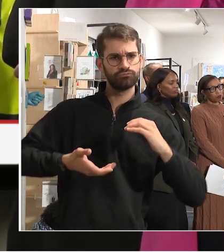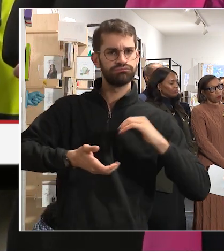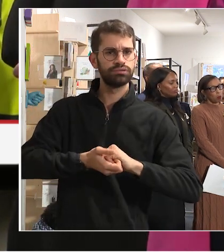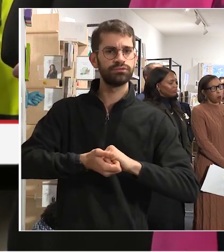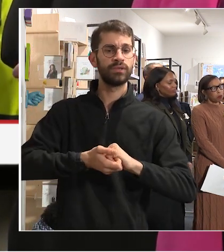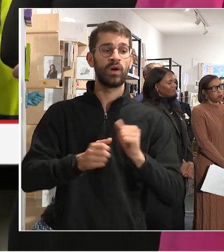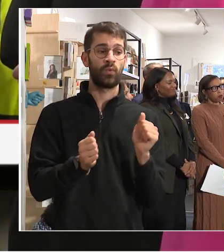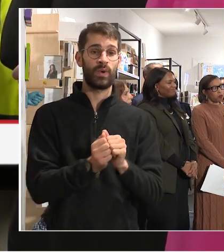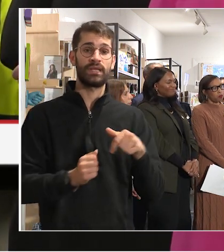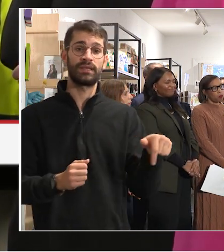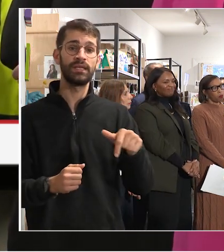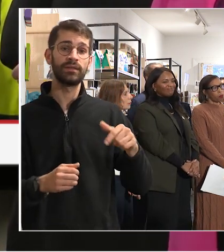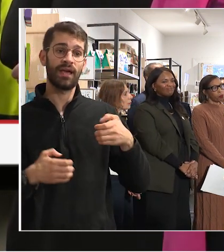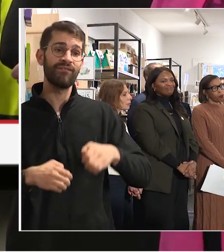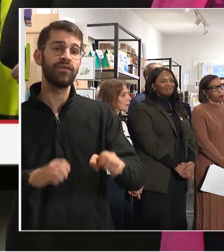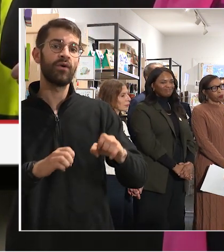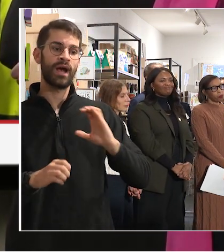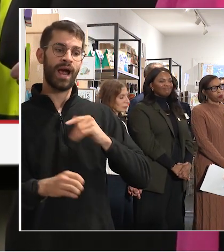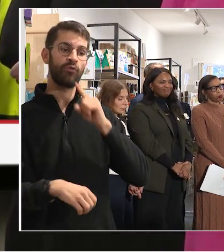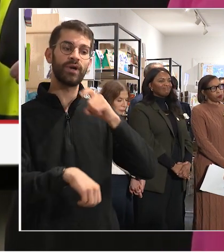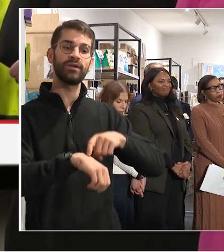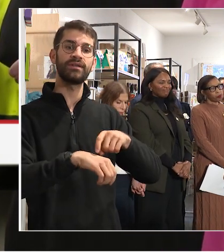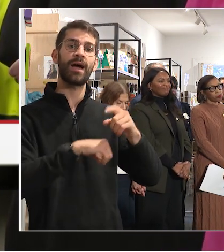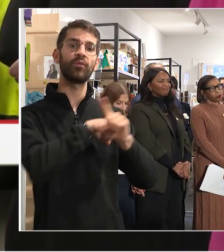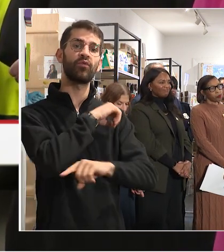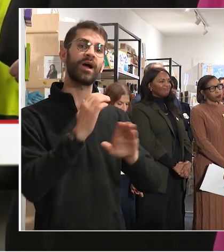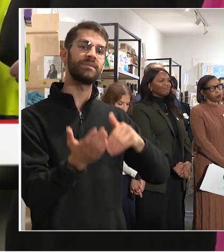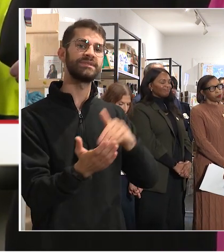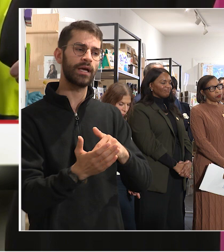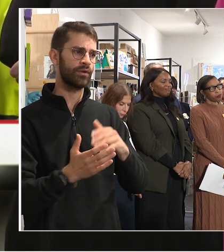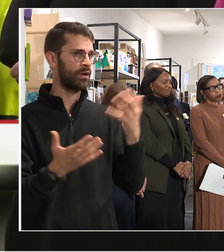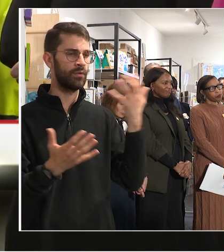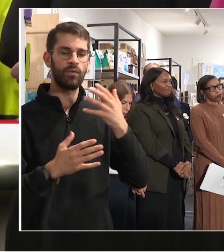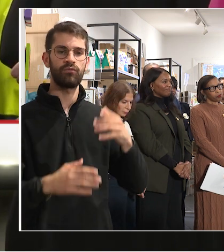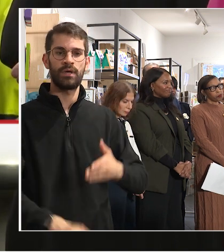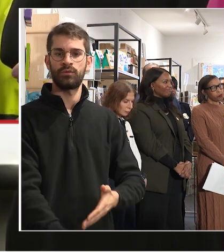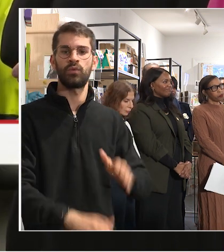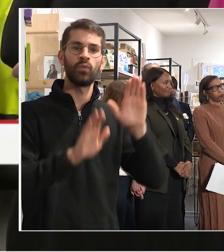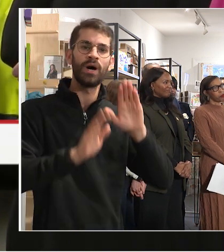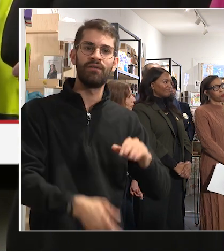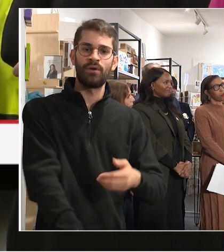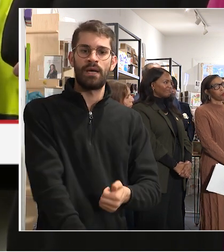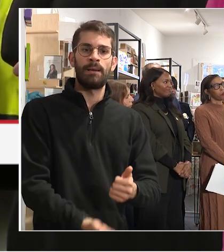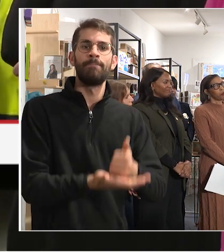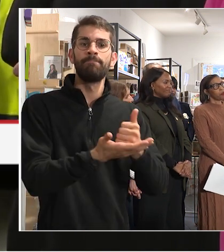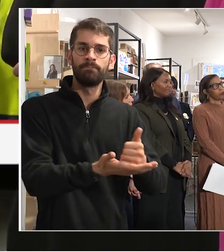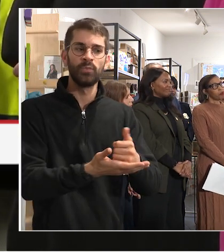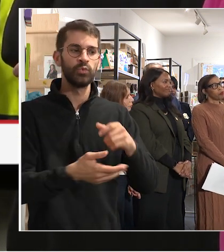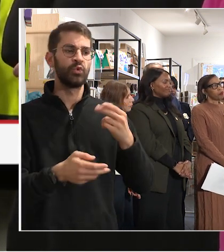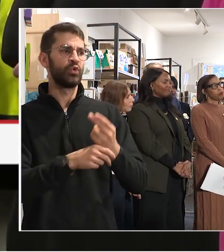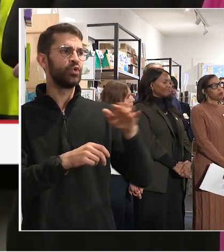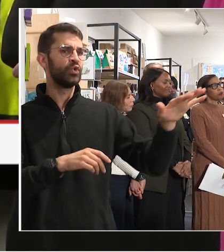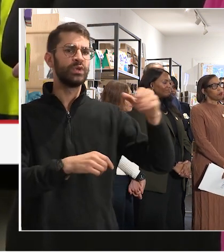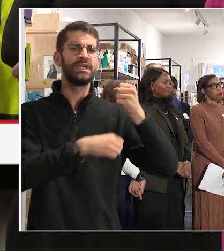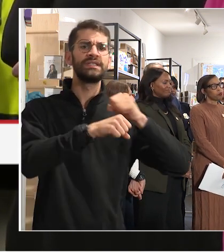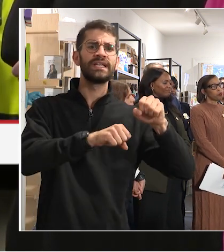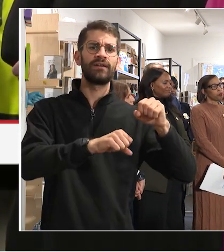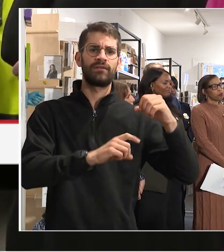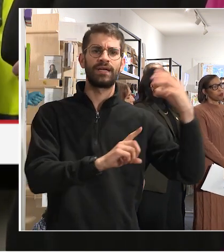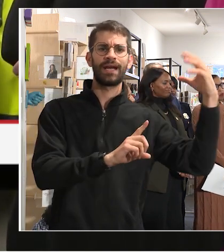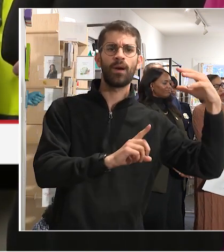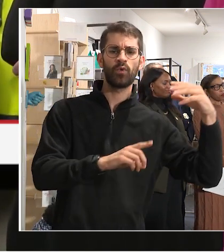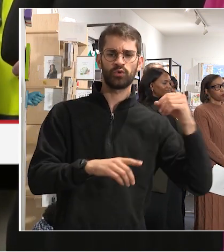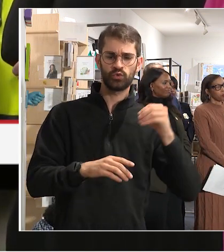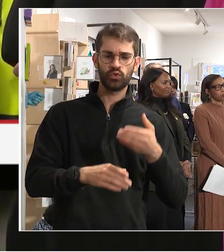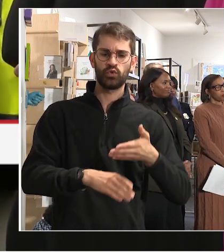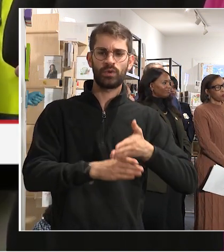Our real-time crime center has been a game changer, allowing us to use thousands of public safety cameras to track suspects, issue bolos, and